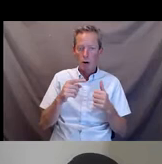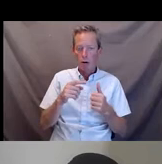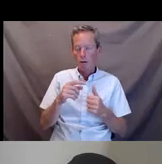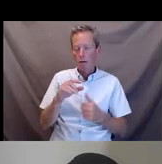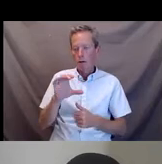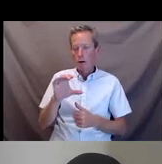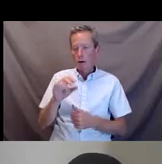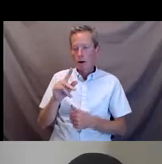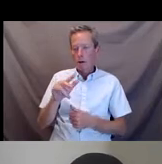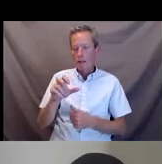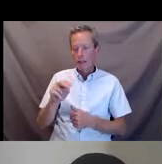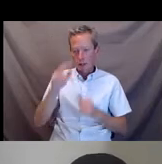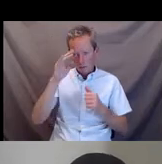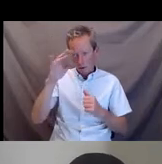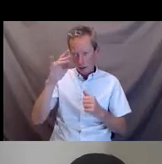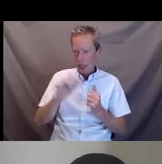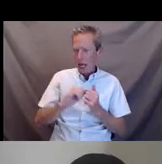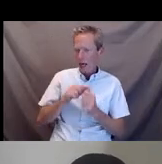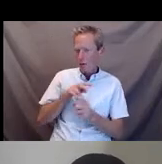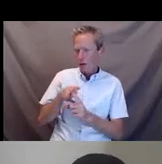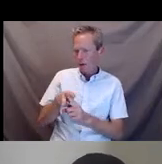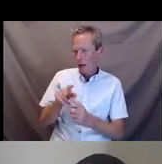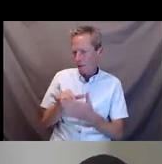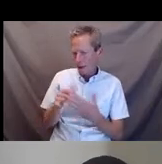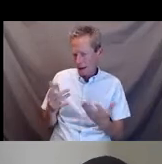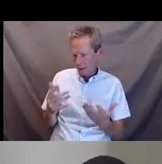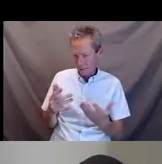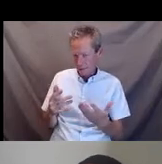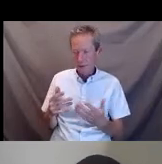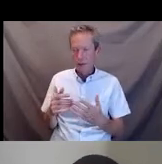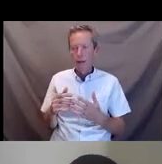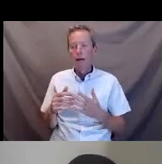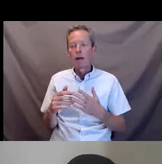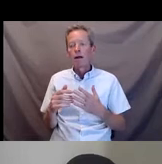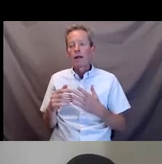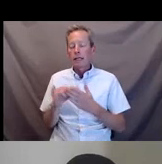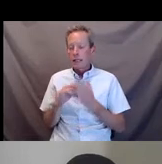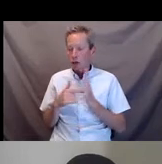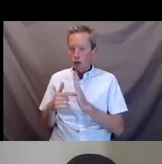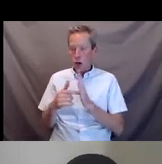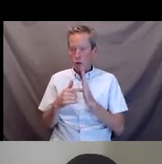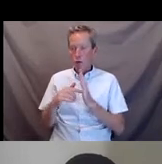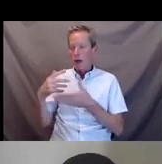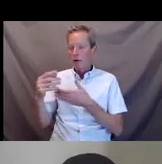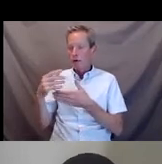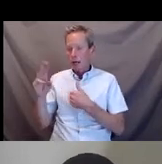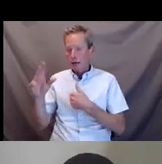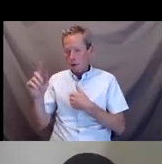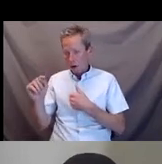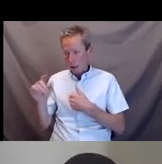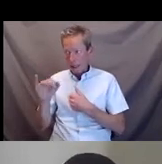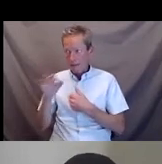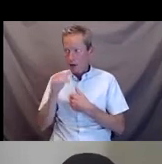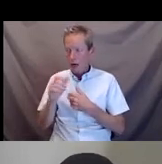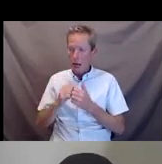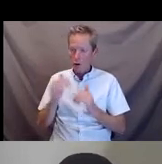imply? Is that where we want to be in the market? And if not, what does our compensation philosophy lead us once